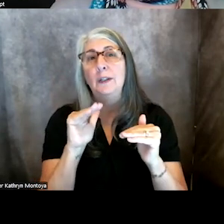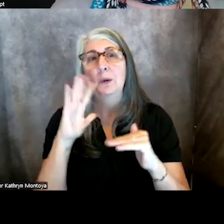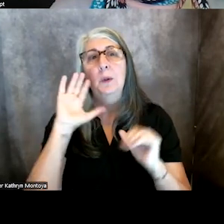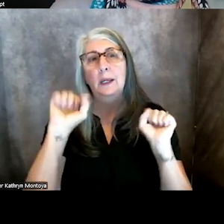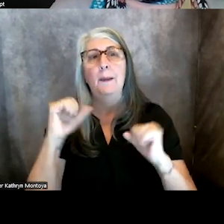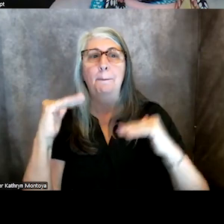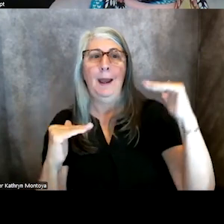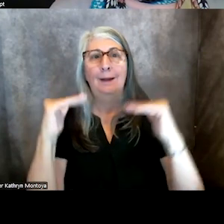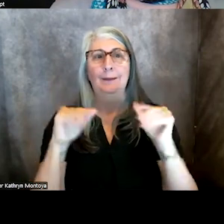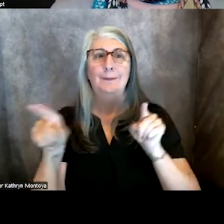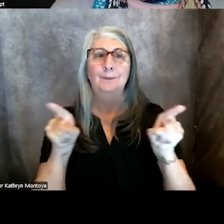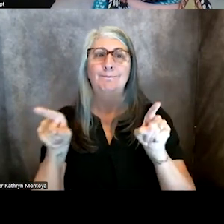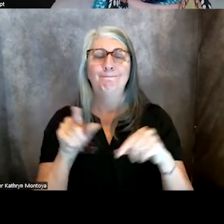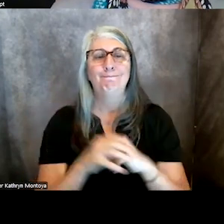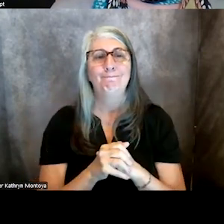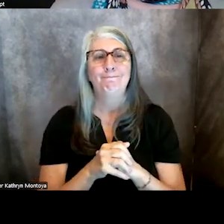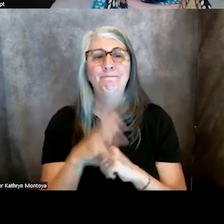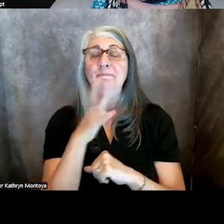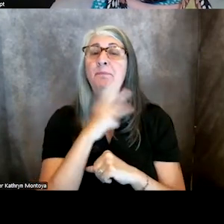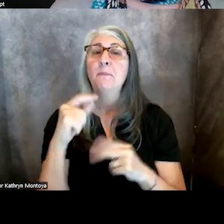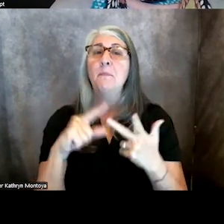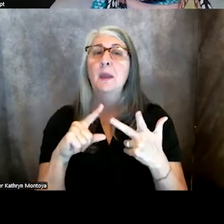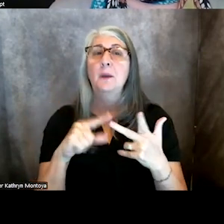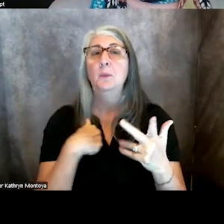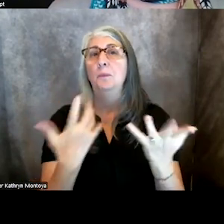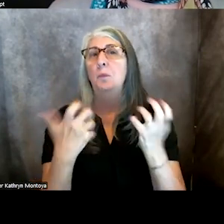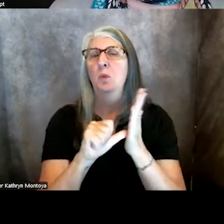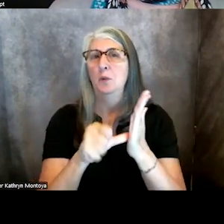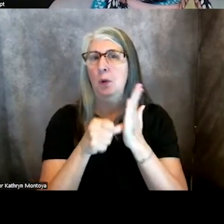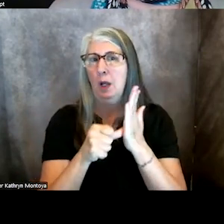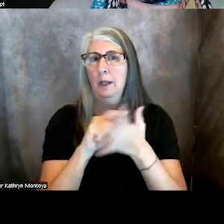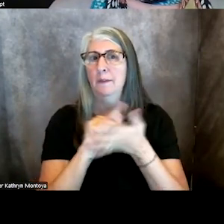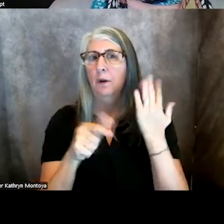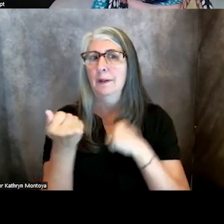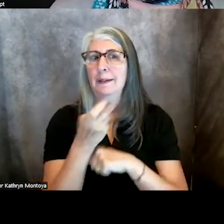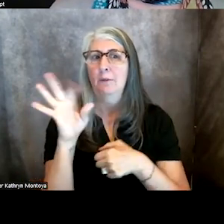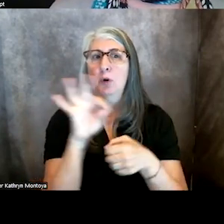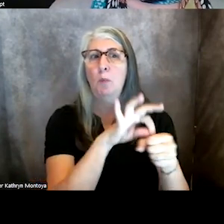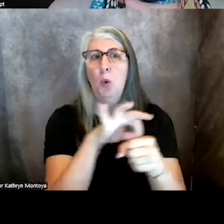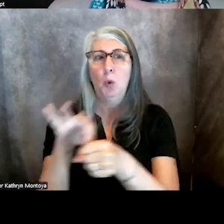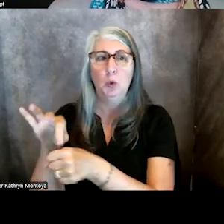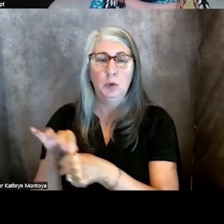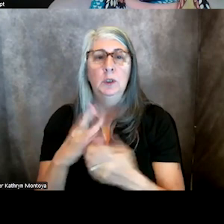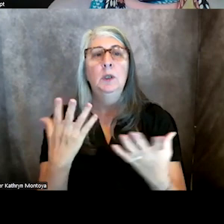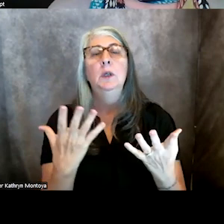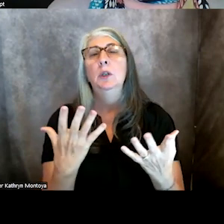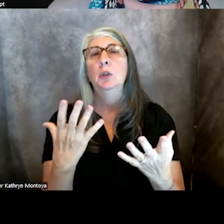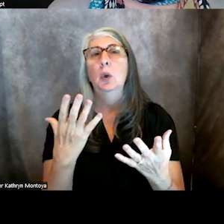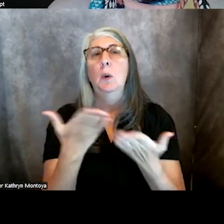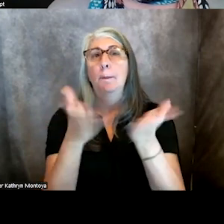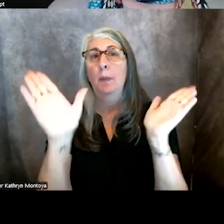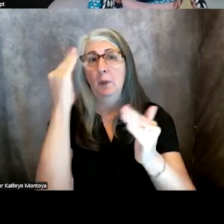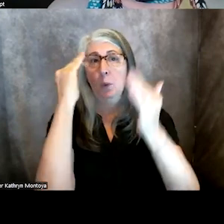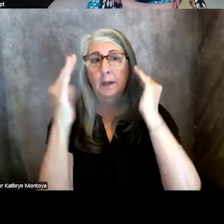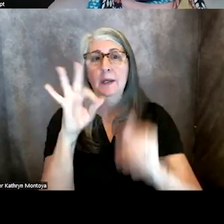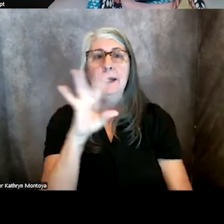We also wanted to highlight that there are several polls. So public awareness of 988 National